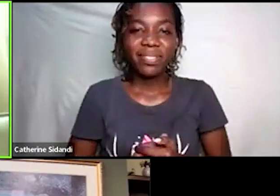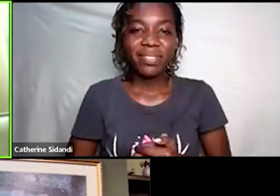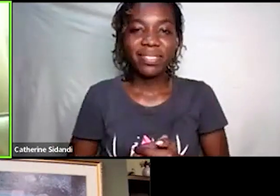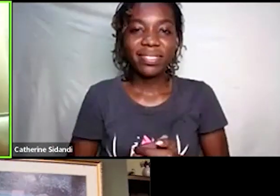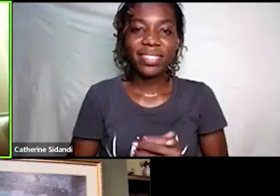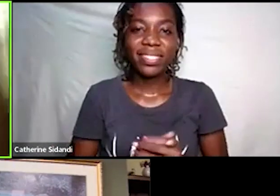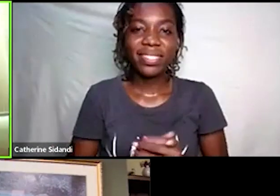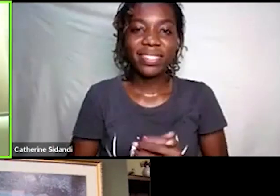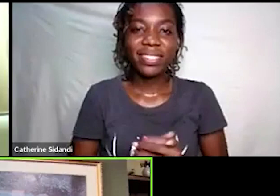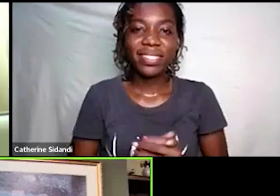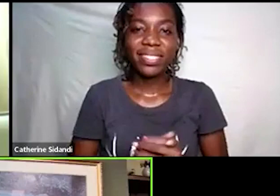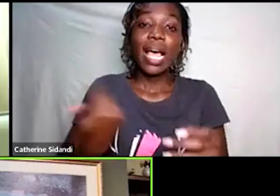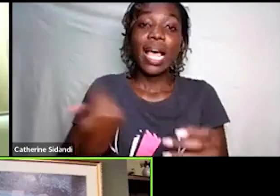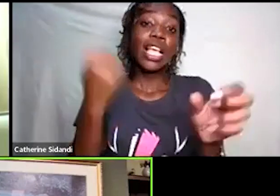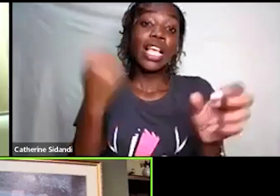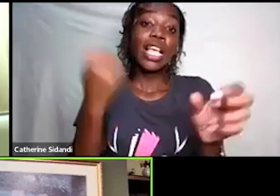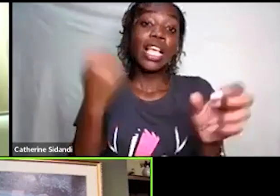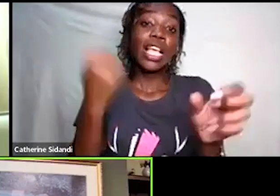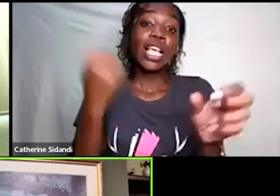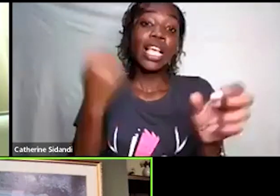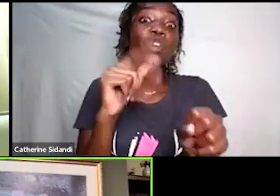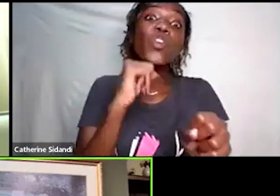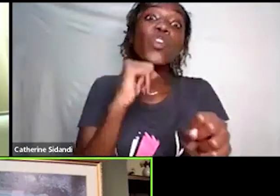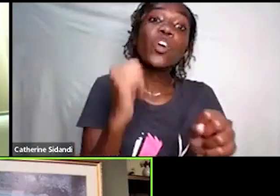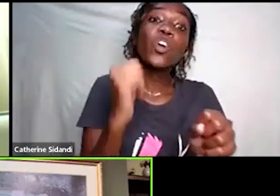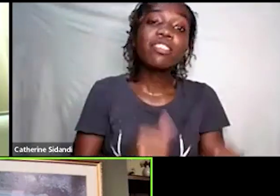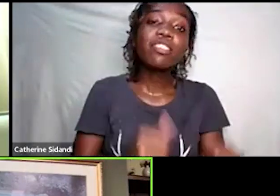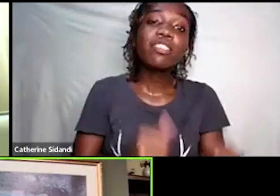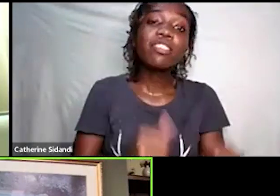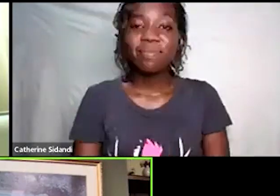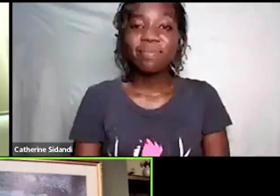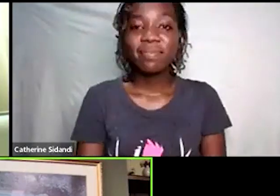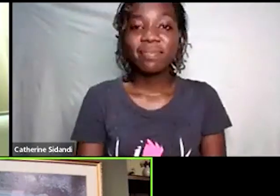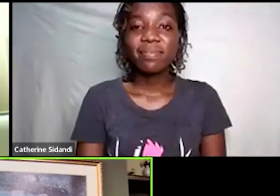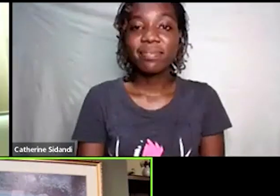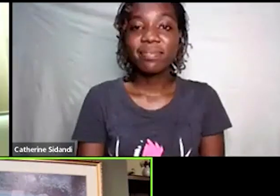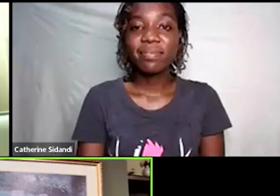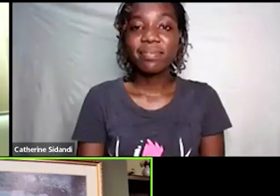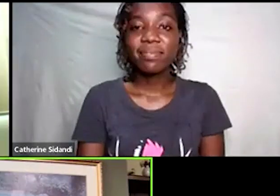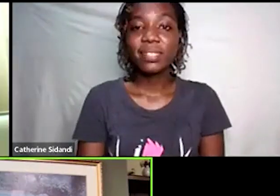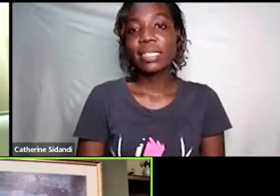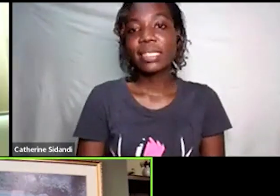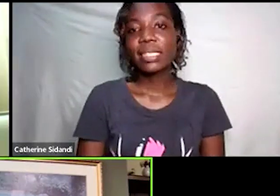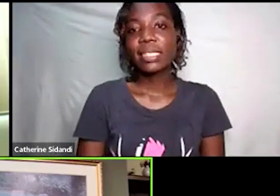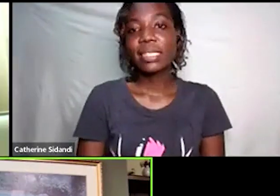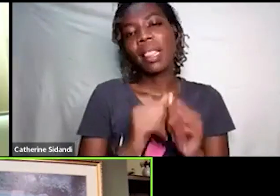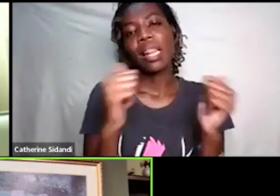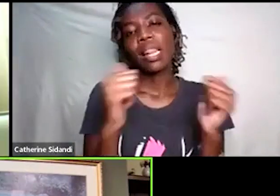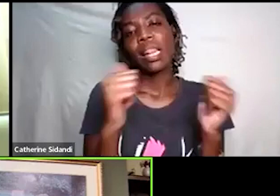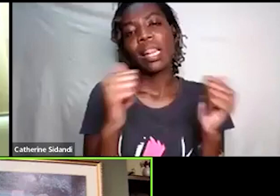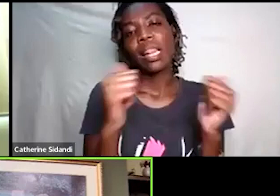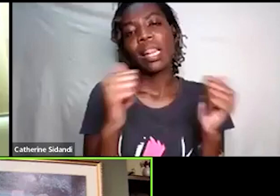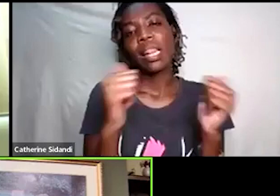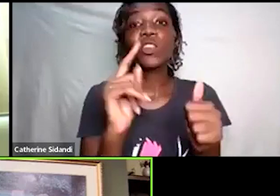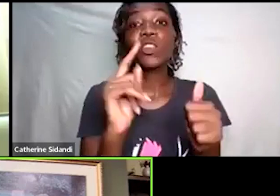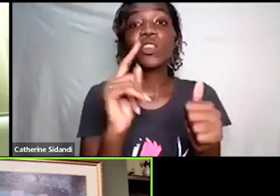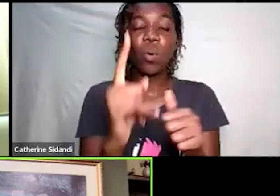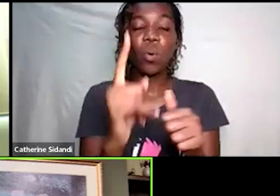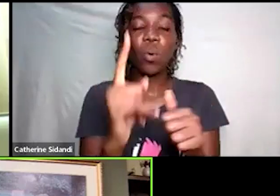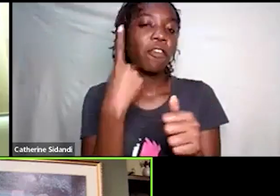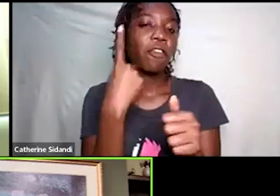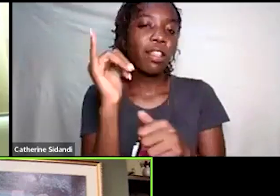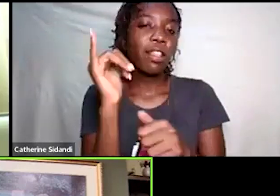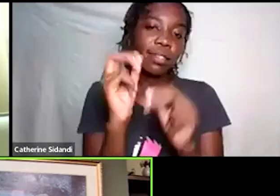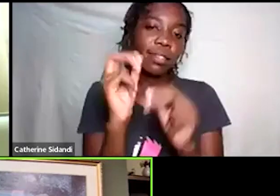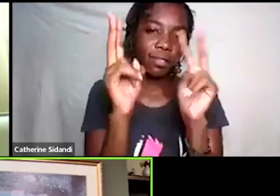it? Well, it's one of those oxymorons where I'll tell you, don't eat the cake and it's in